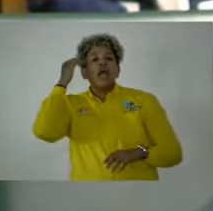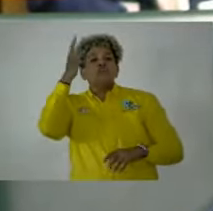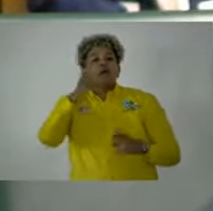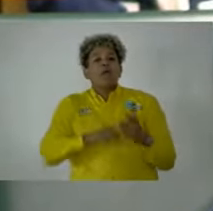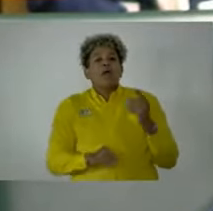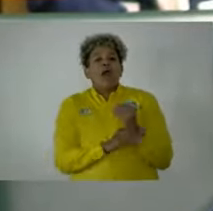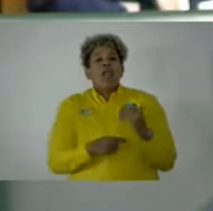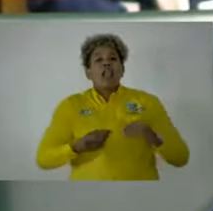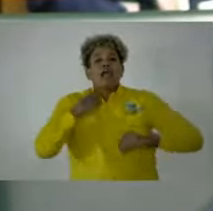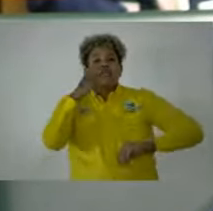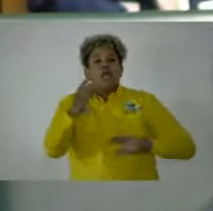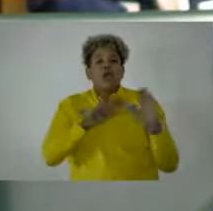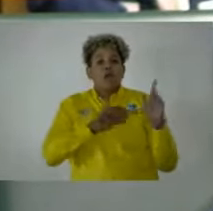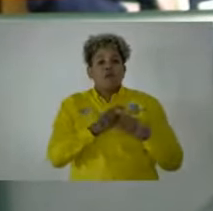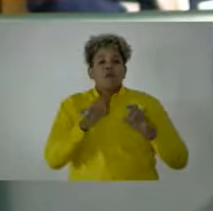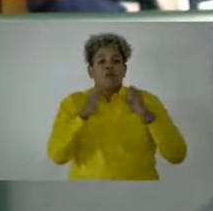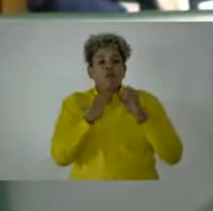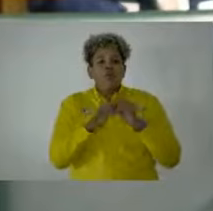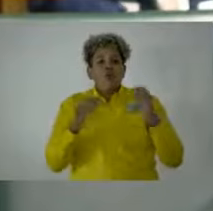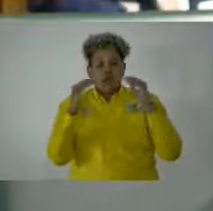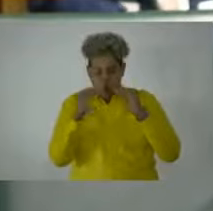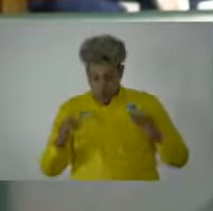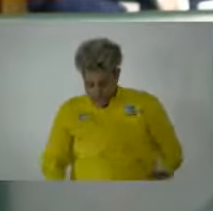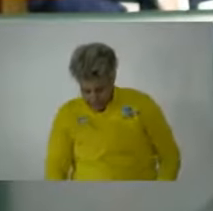as I've said, a commitment to greater equality. Yes.